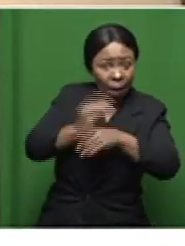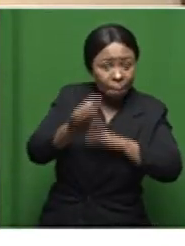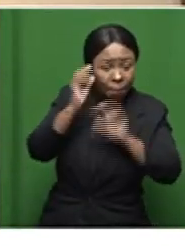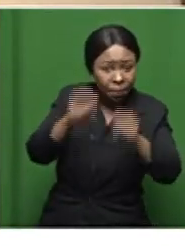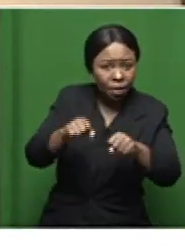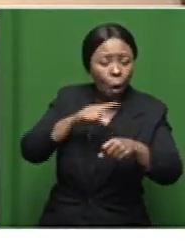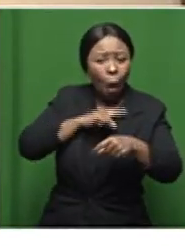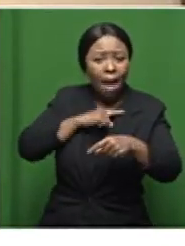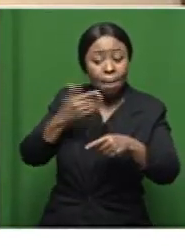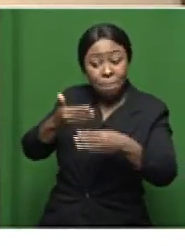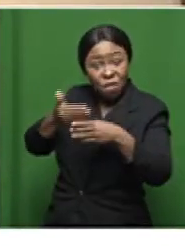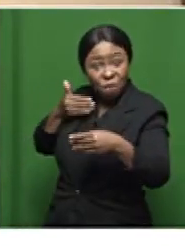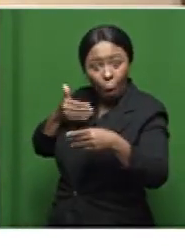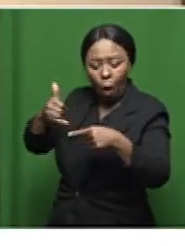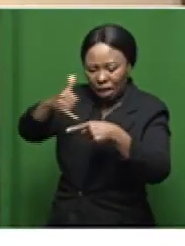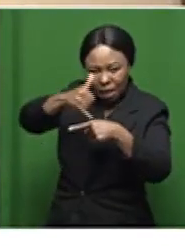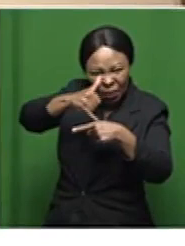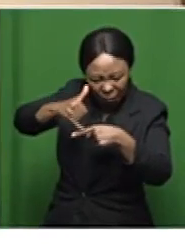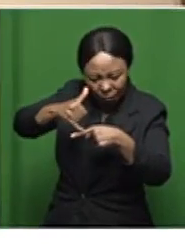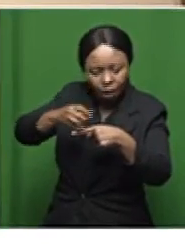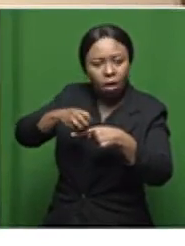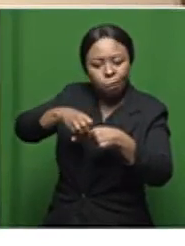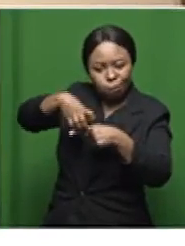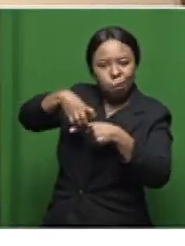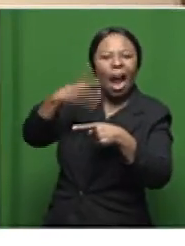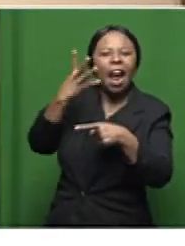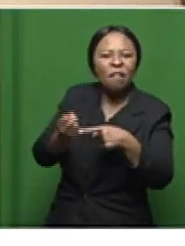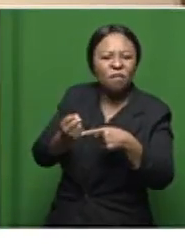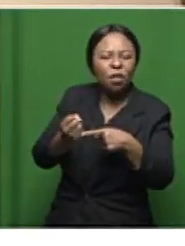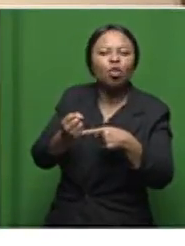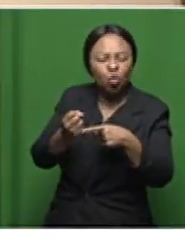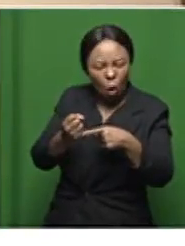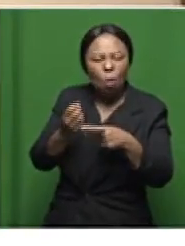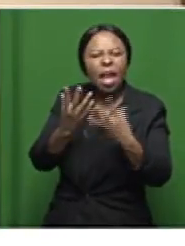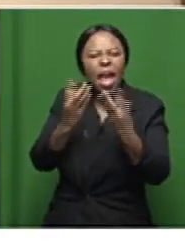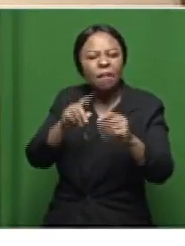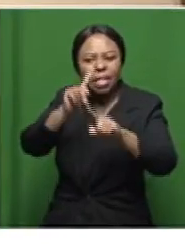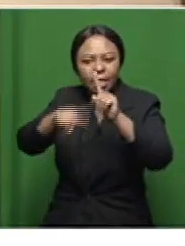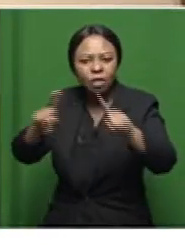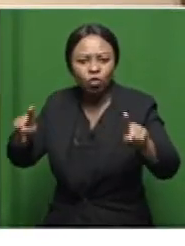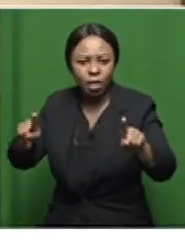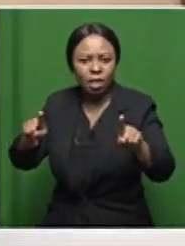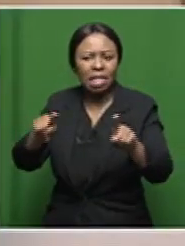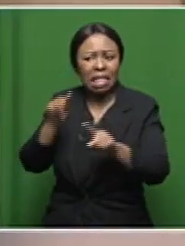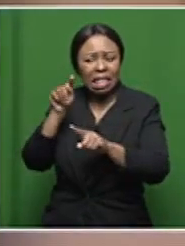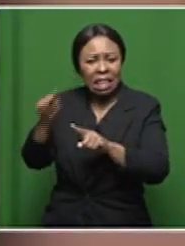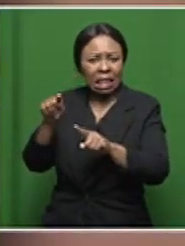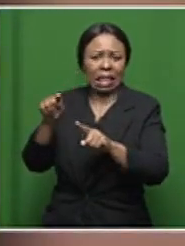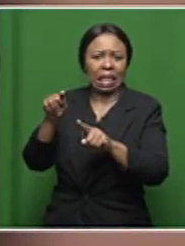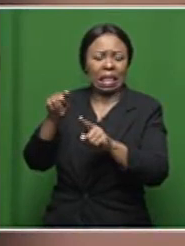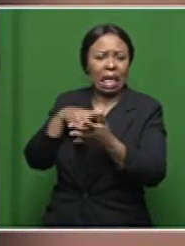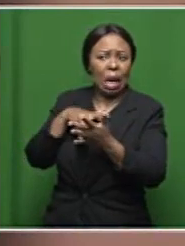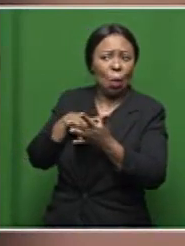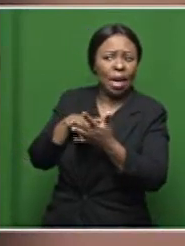lesion. When that happens, there's different things that you have to look into. Is the patient immunocompromised? That